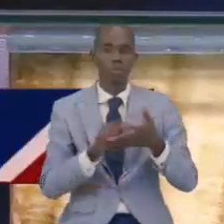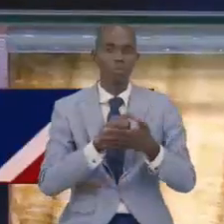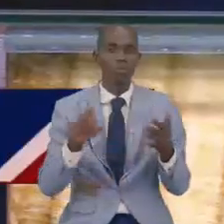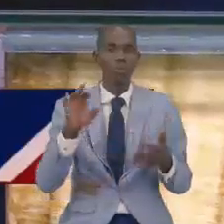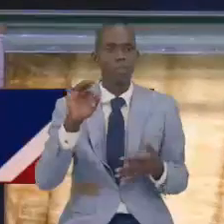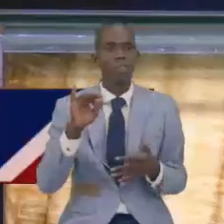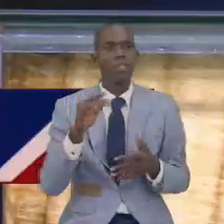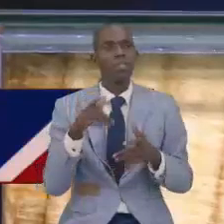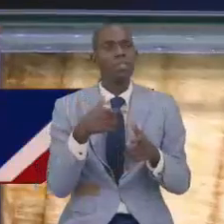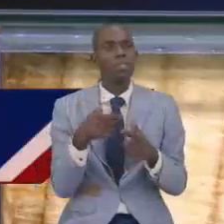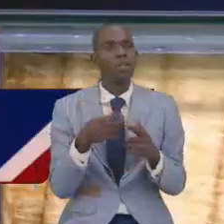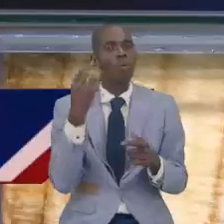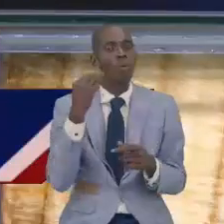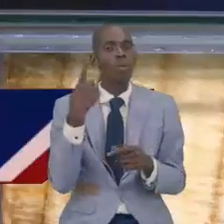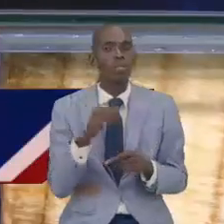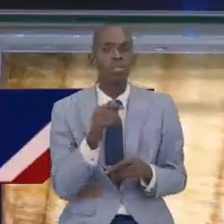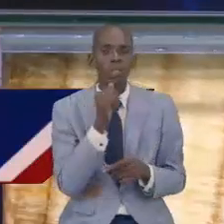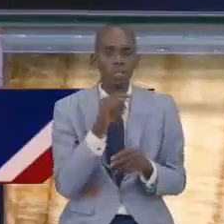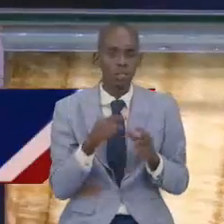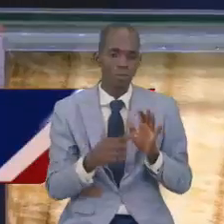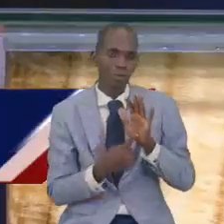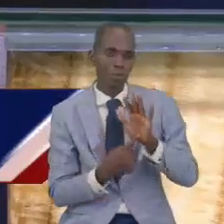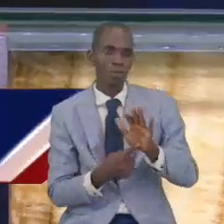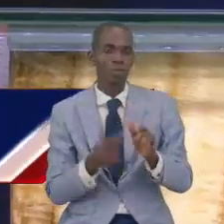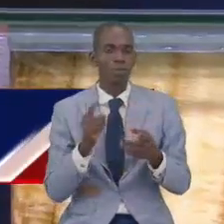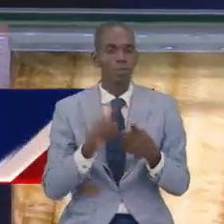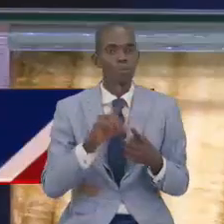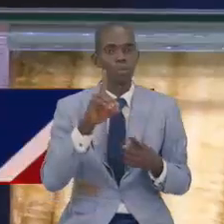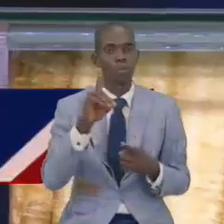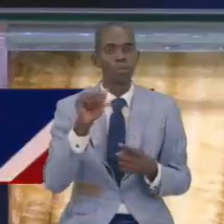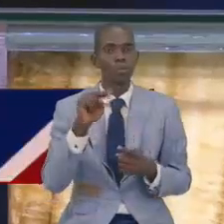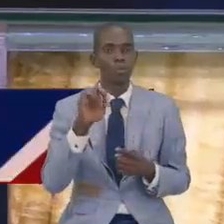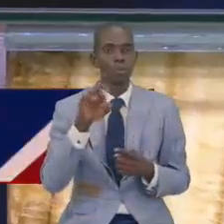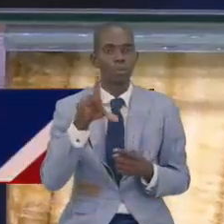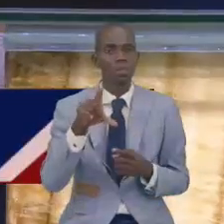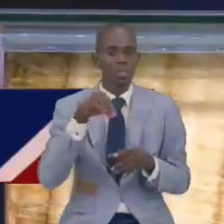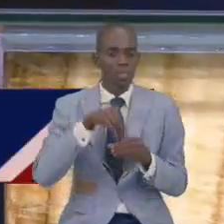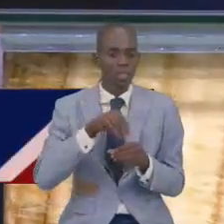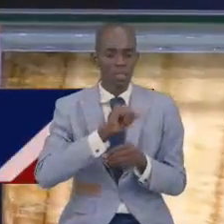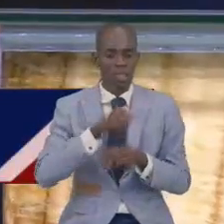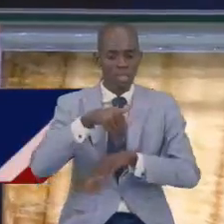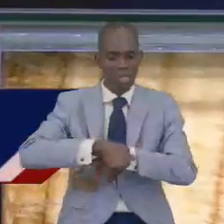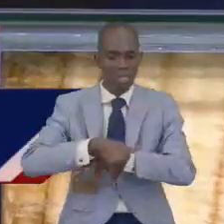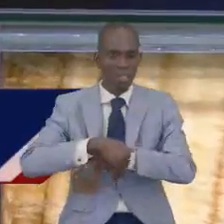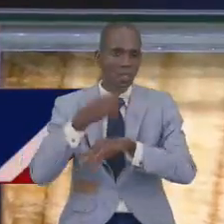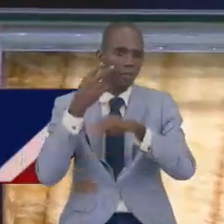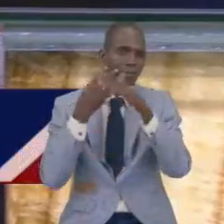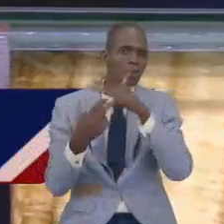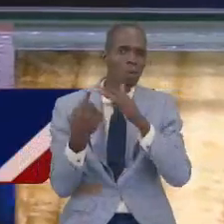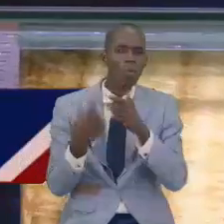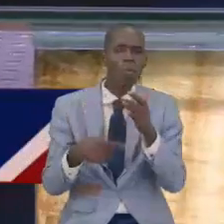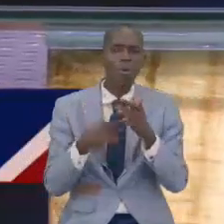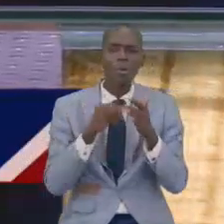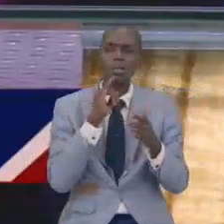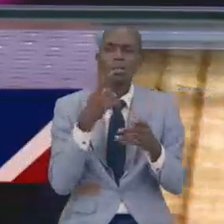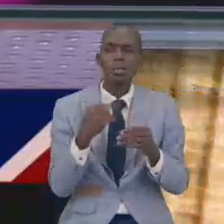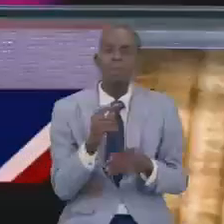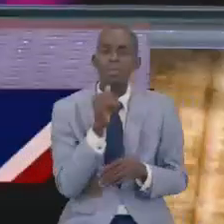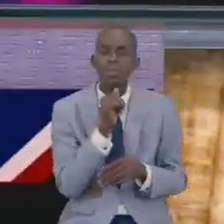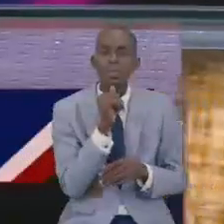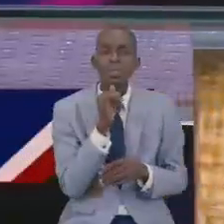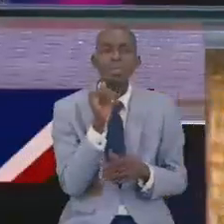the secret revealed unto Daniel in a night vision. What secret? That's the dream